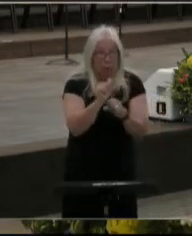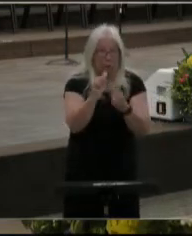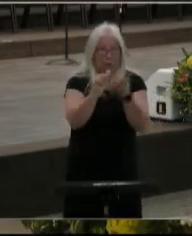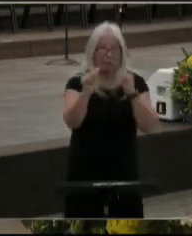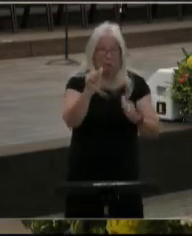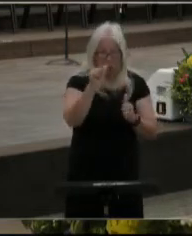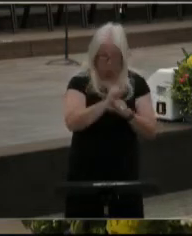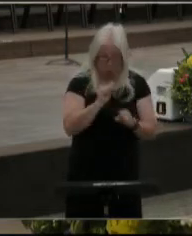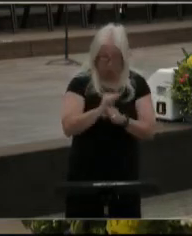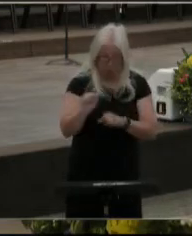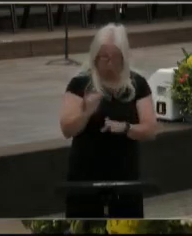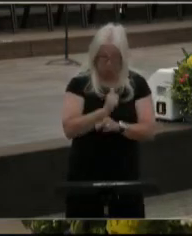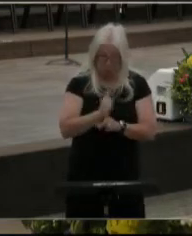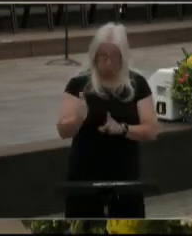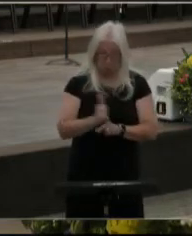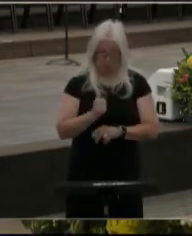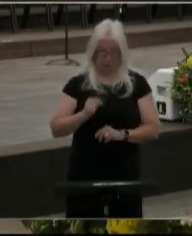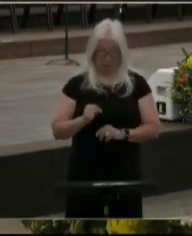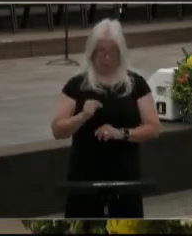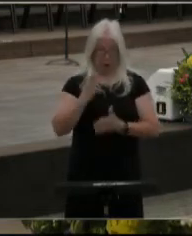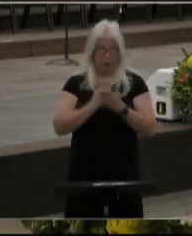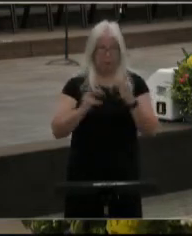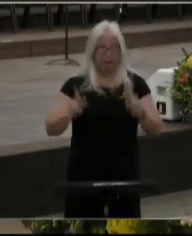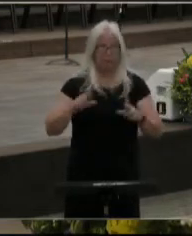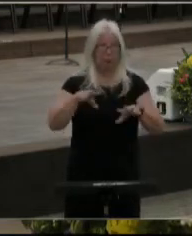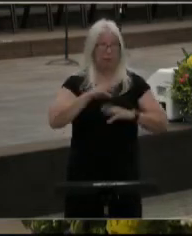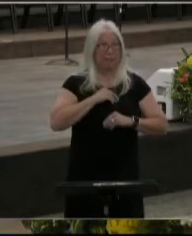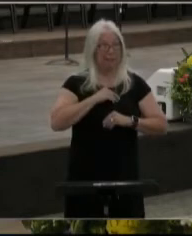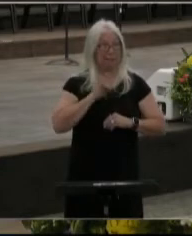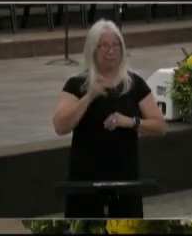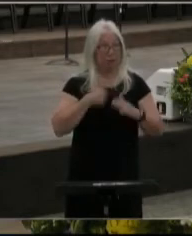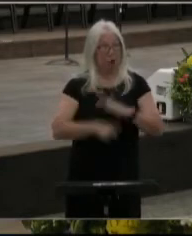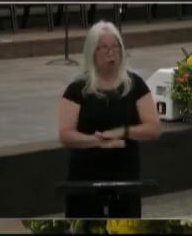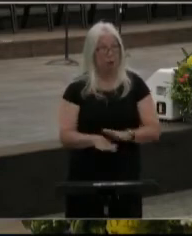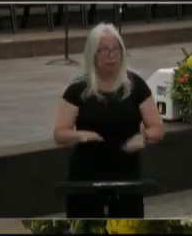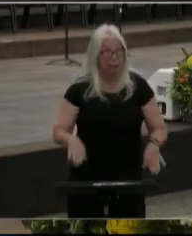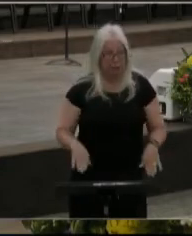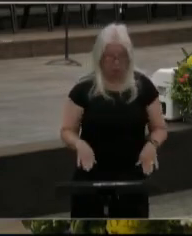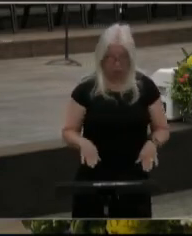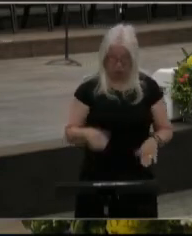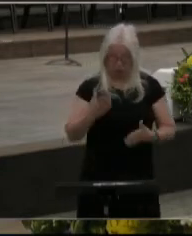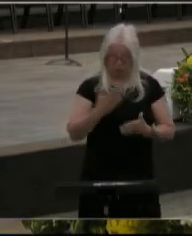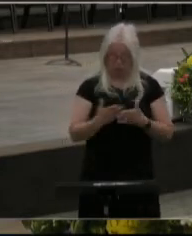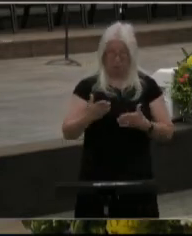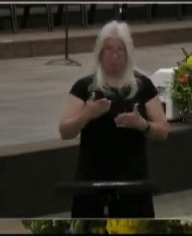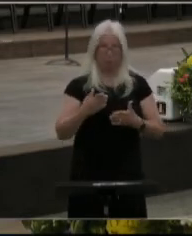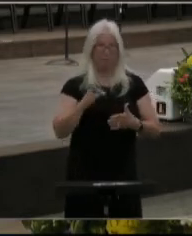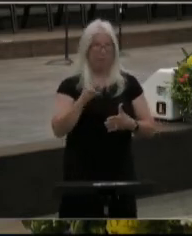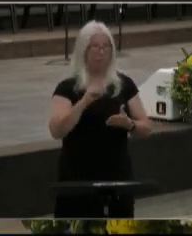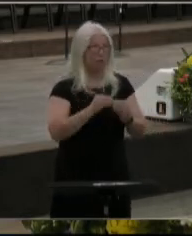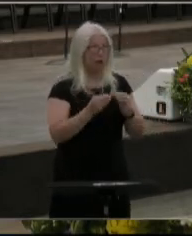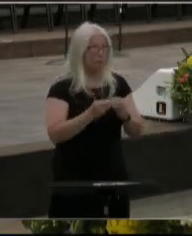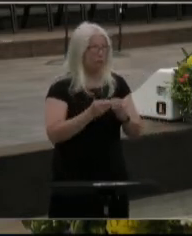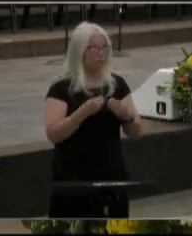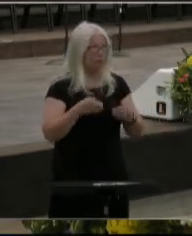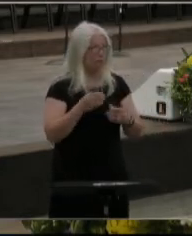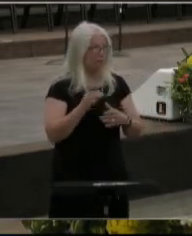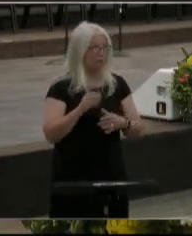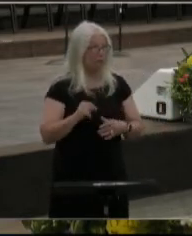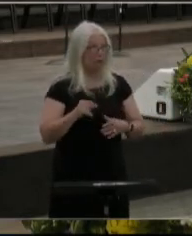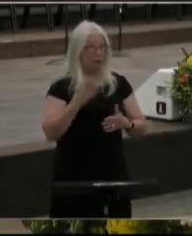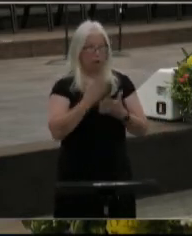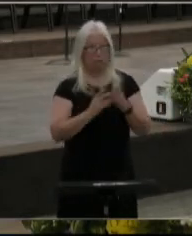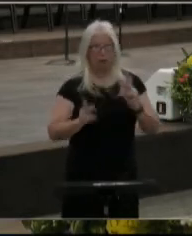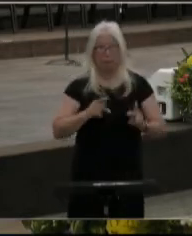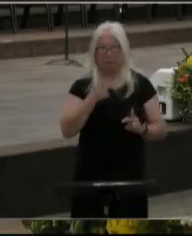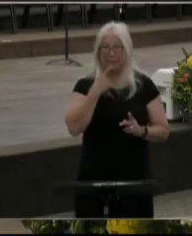avoid work, and some abuse it. There's some that's going to accept deals under the table. There are those that will fudge numbers and sales quotes. There